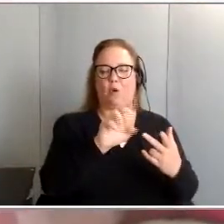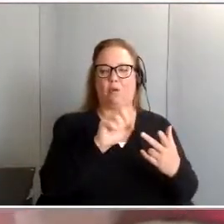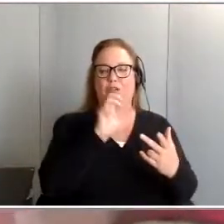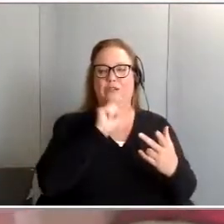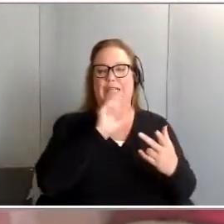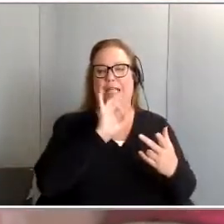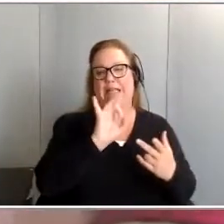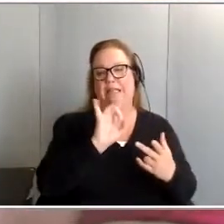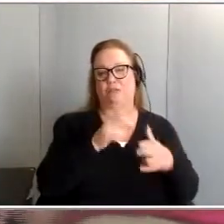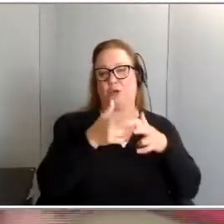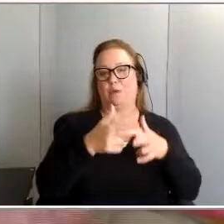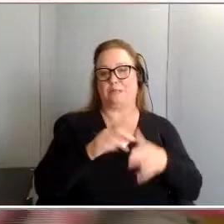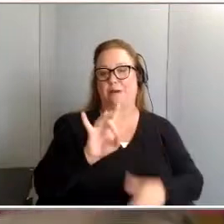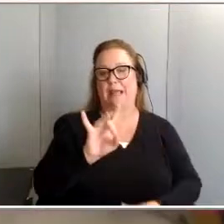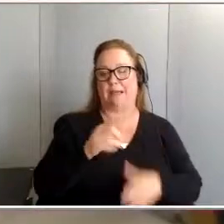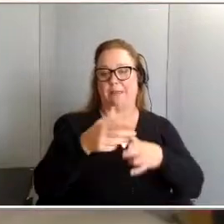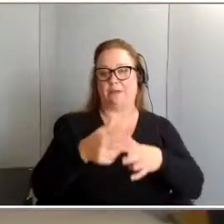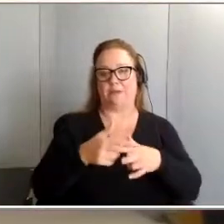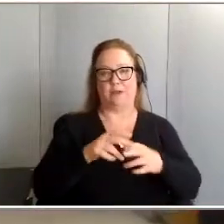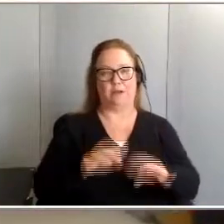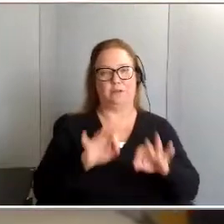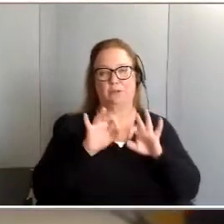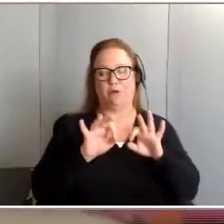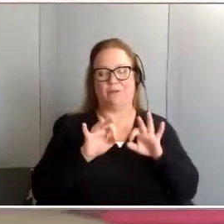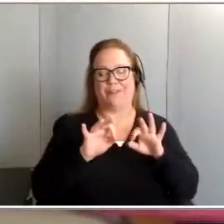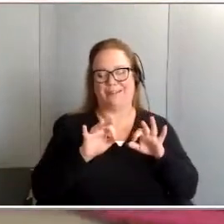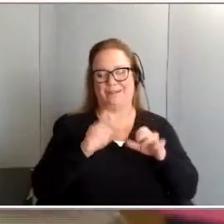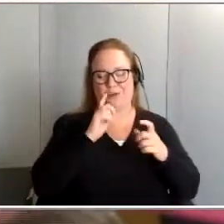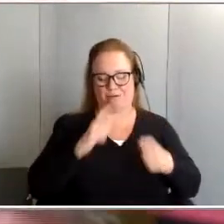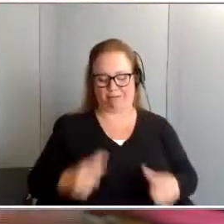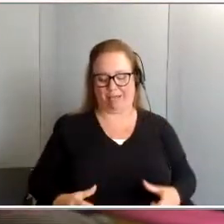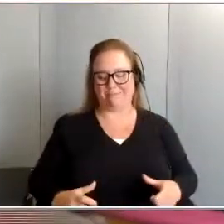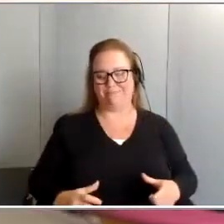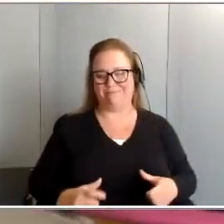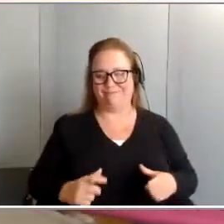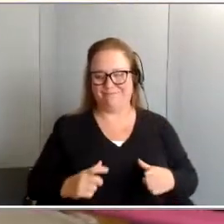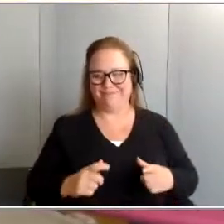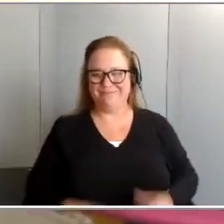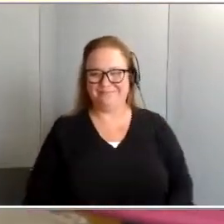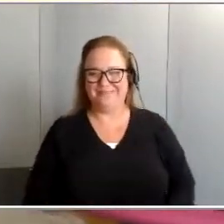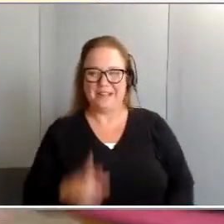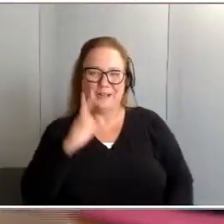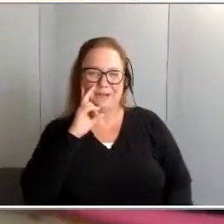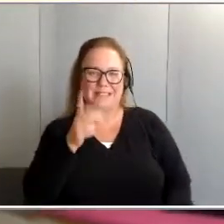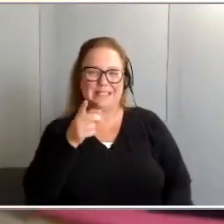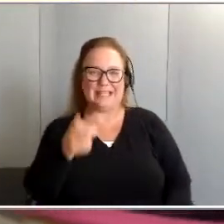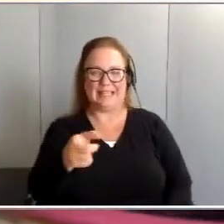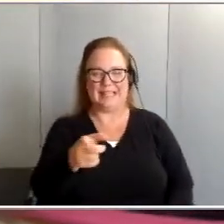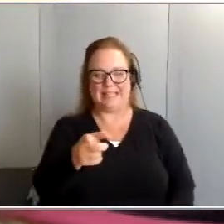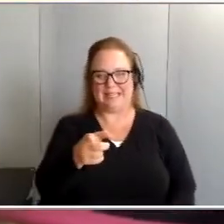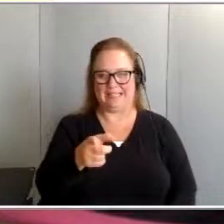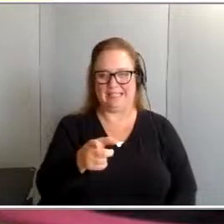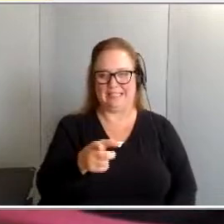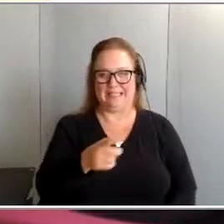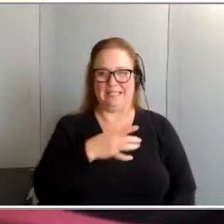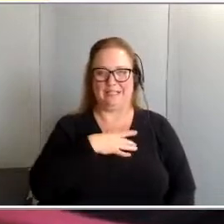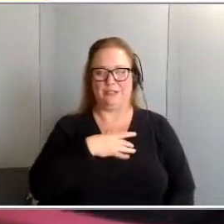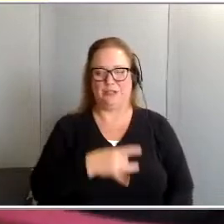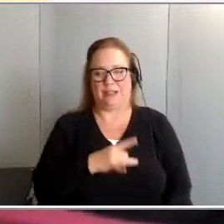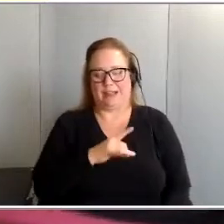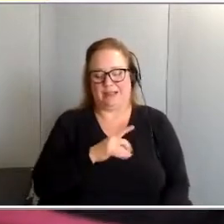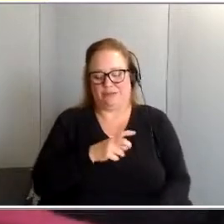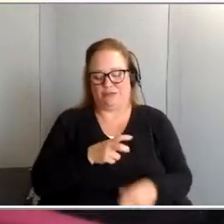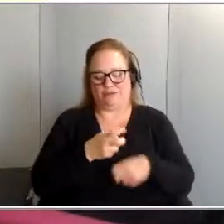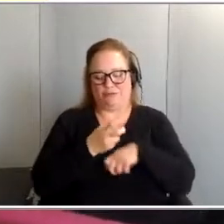about 8 pounds. So she's a perfect little lap dog. She sits right on people. And you can see right here on the patient, she likes to roll up and curl up and